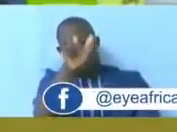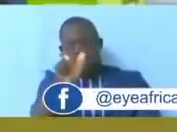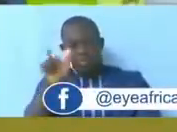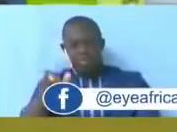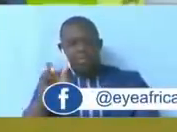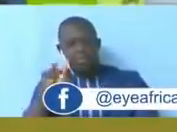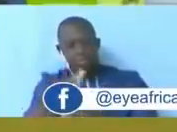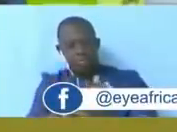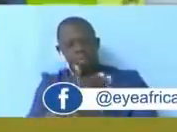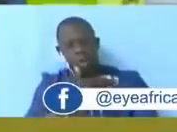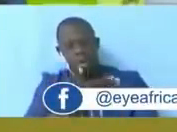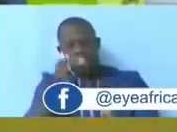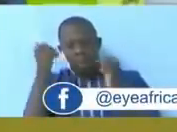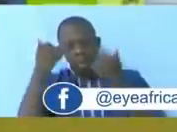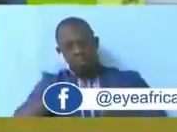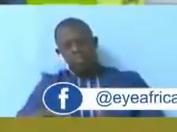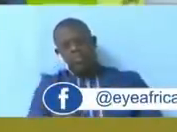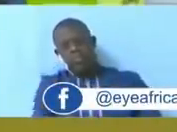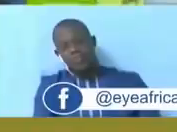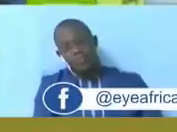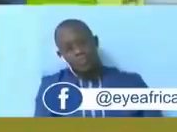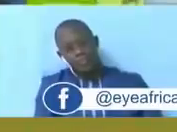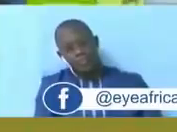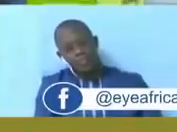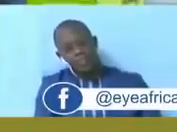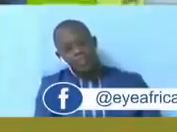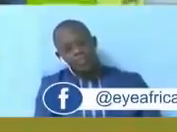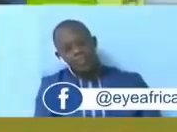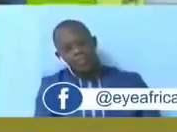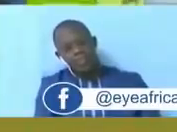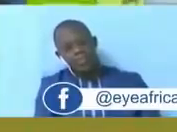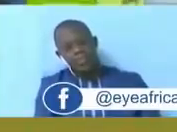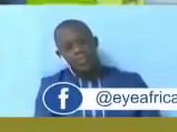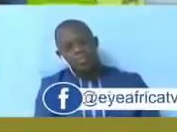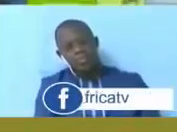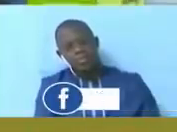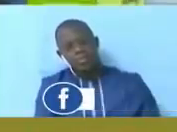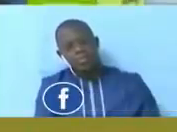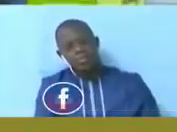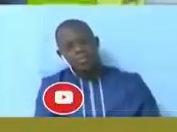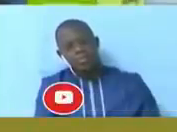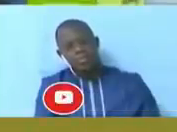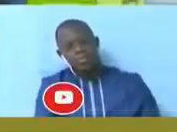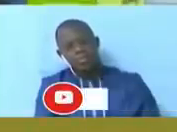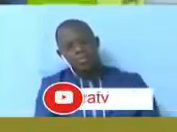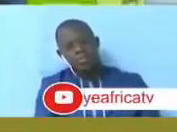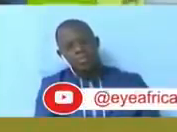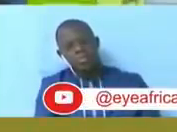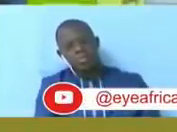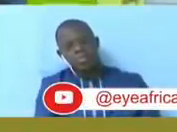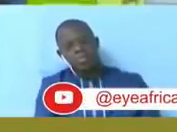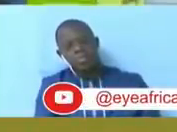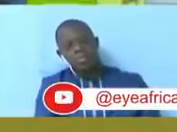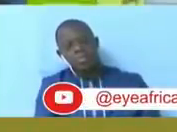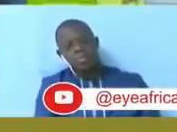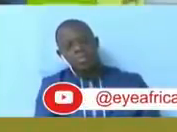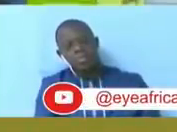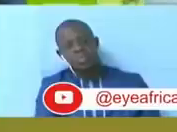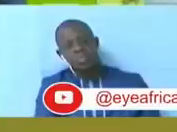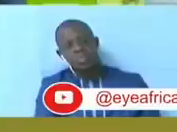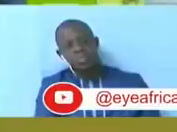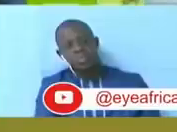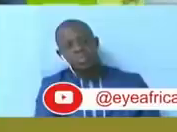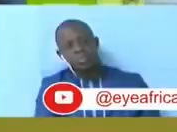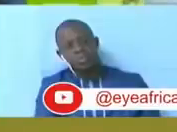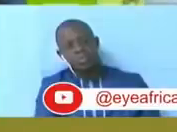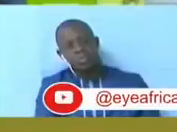do jabile wole myinti ko wo fanna kilimbi jeme yalon ko ka molu da soron menna wolem ka molu da